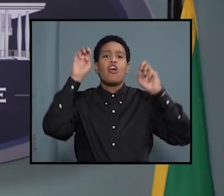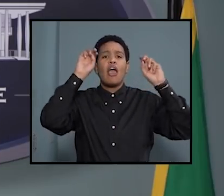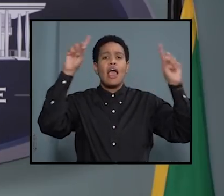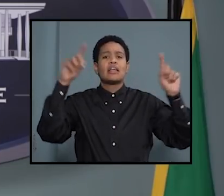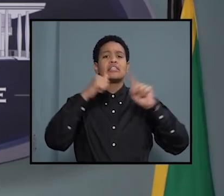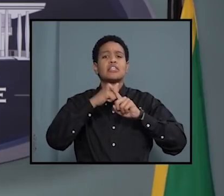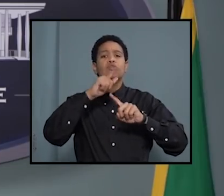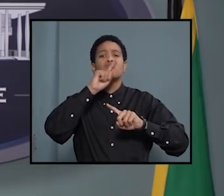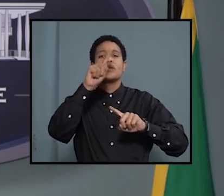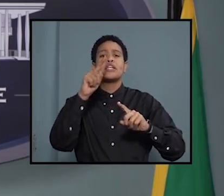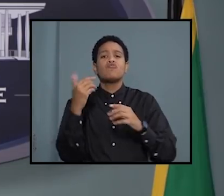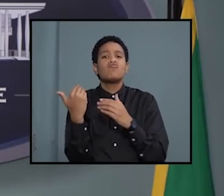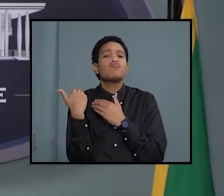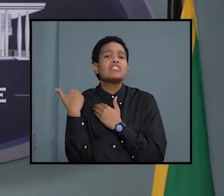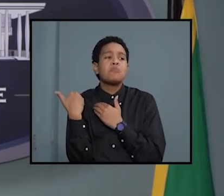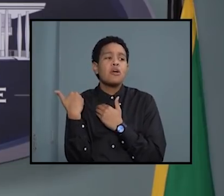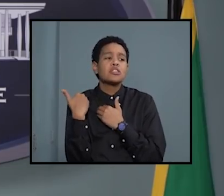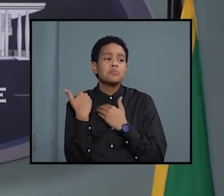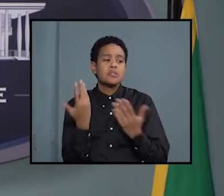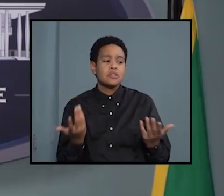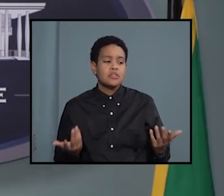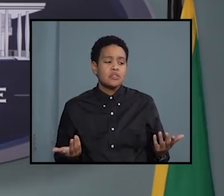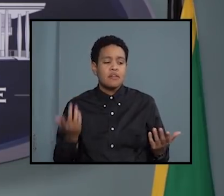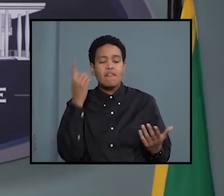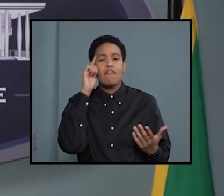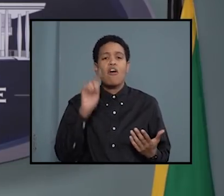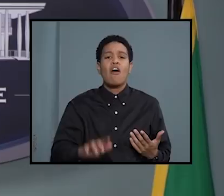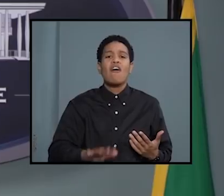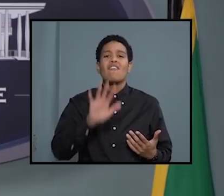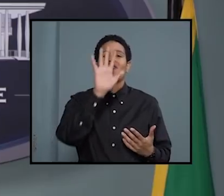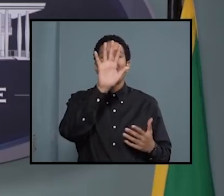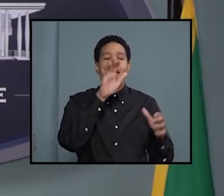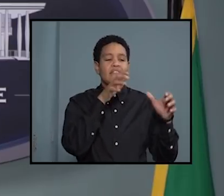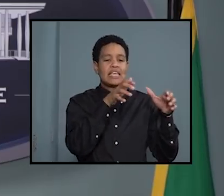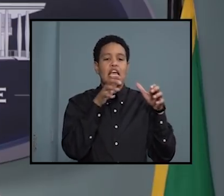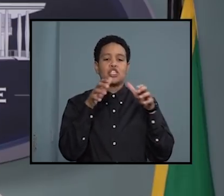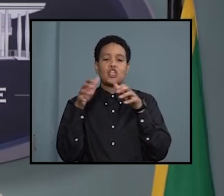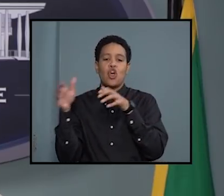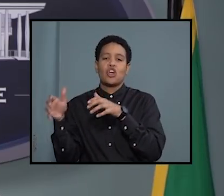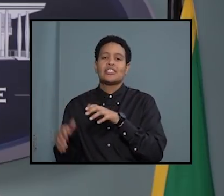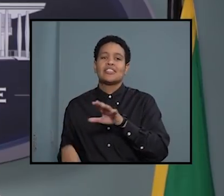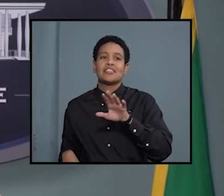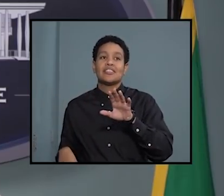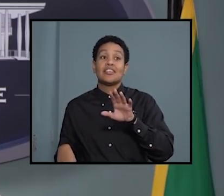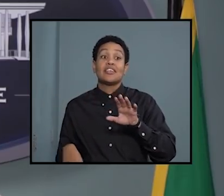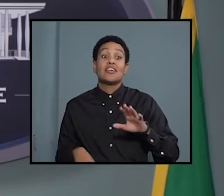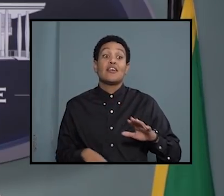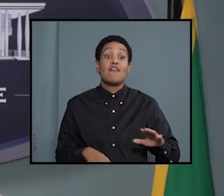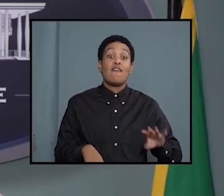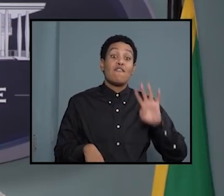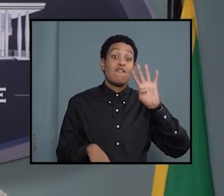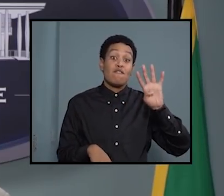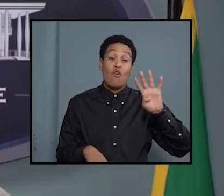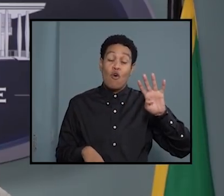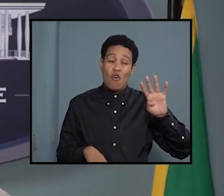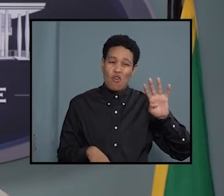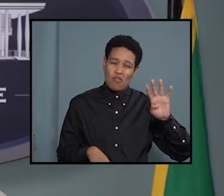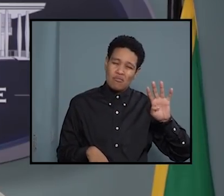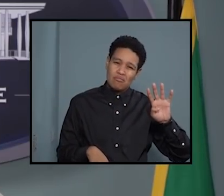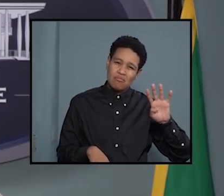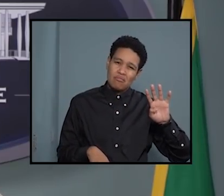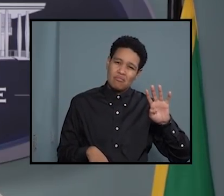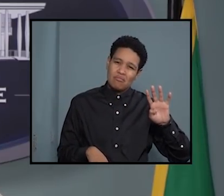is responsible for 5 categories, 4 primary categories